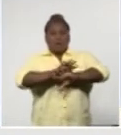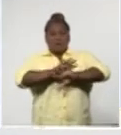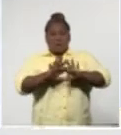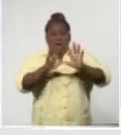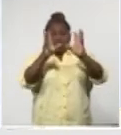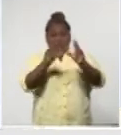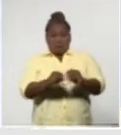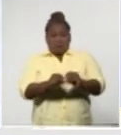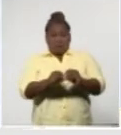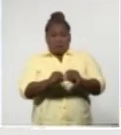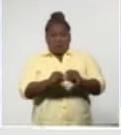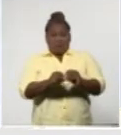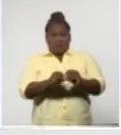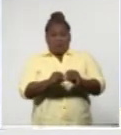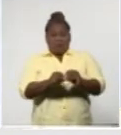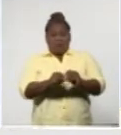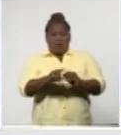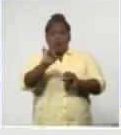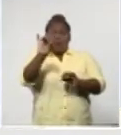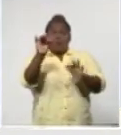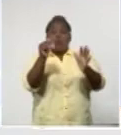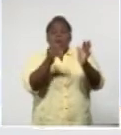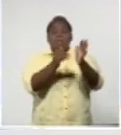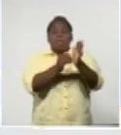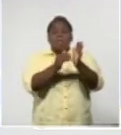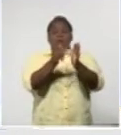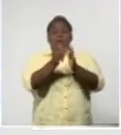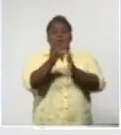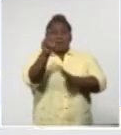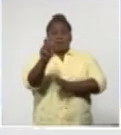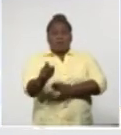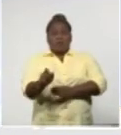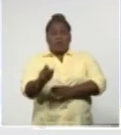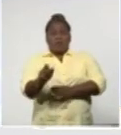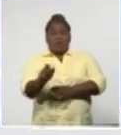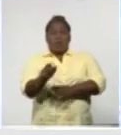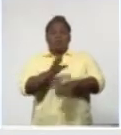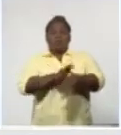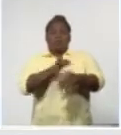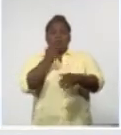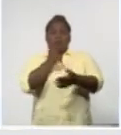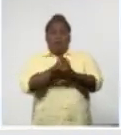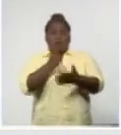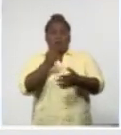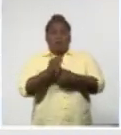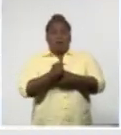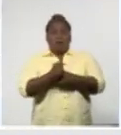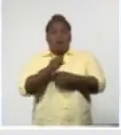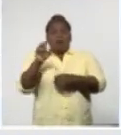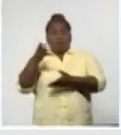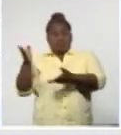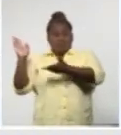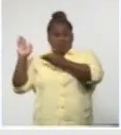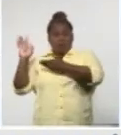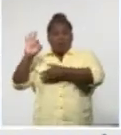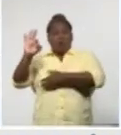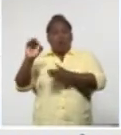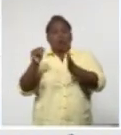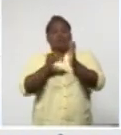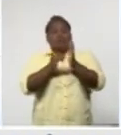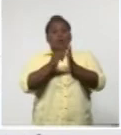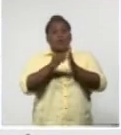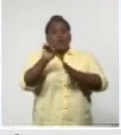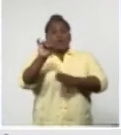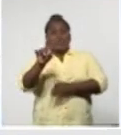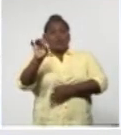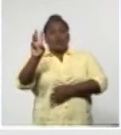same 185 countries that continued reporting COVID-19 cases. The numbers are practically reaching the